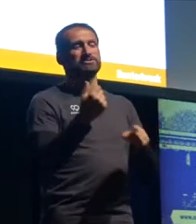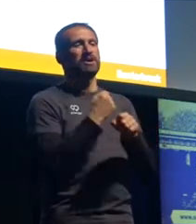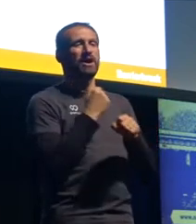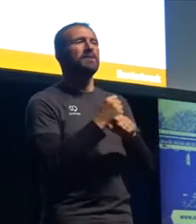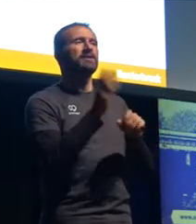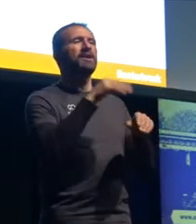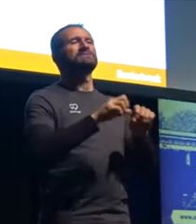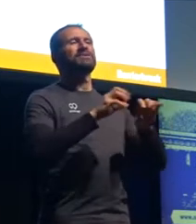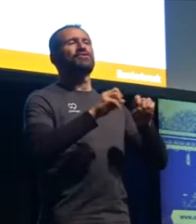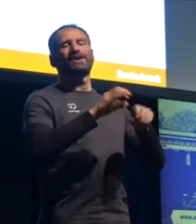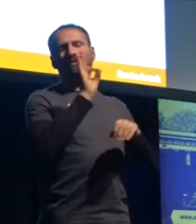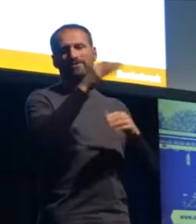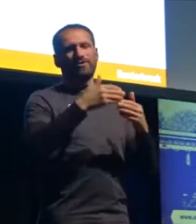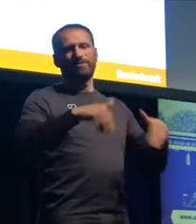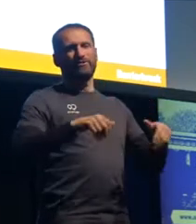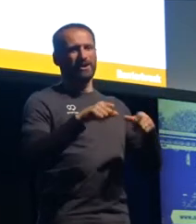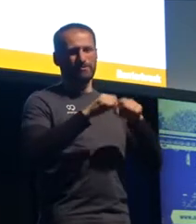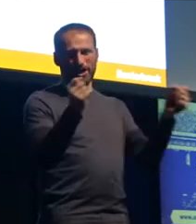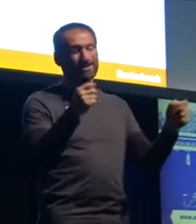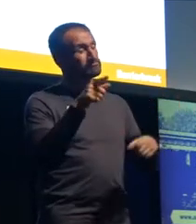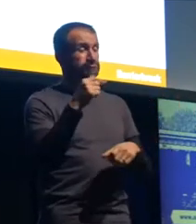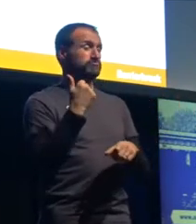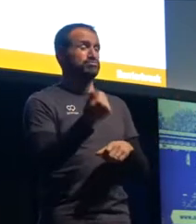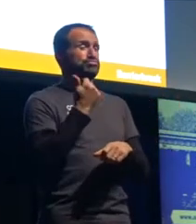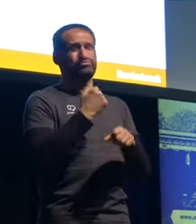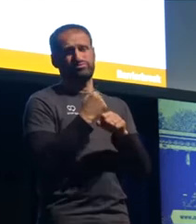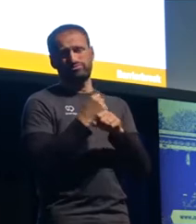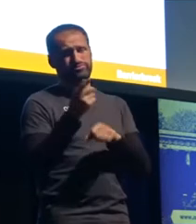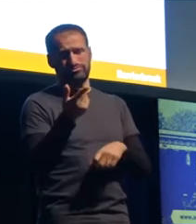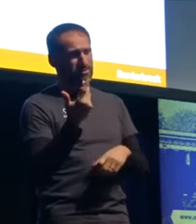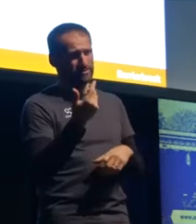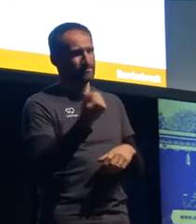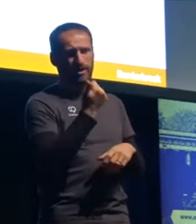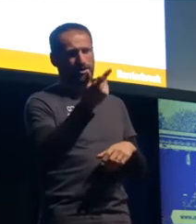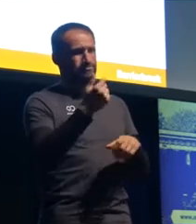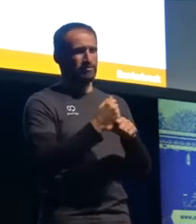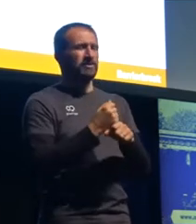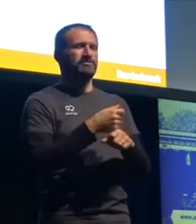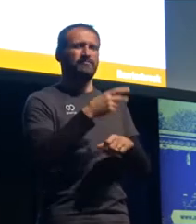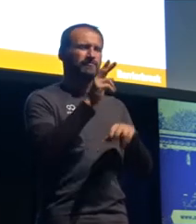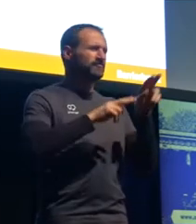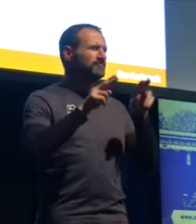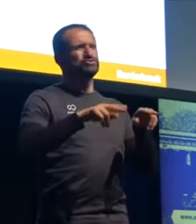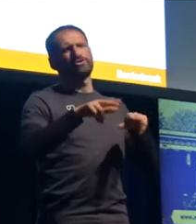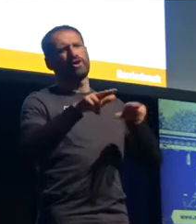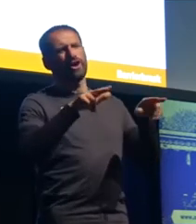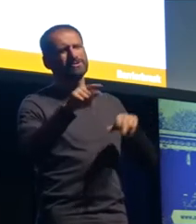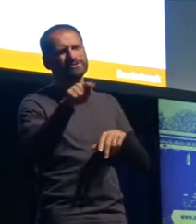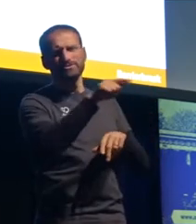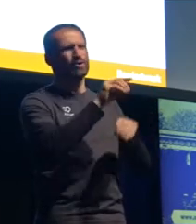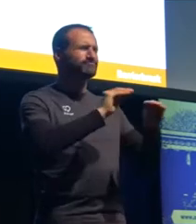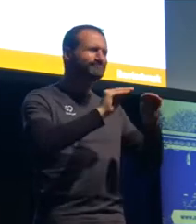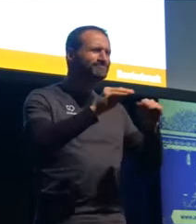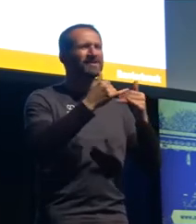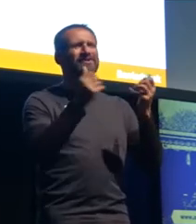Break, and he is doing a great job over there working training various organizations and developers on how to make their